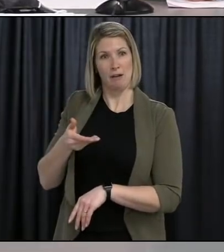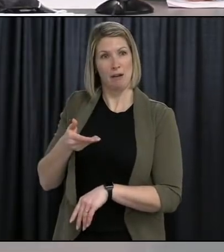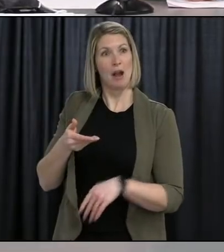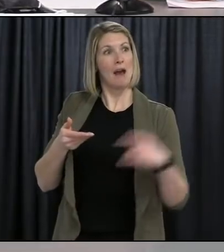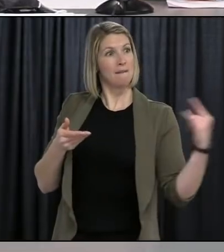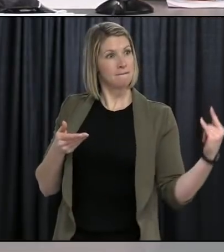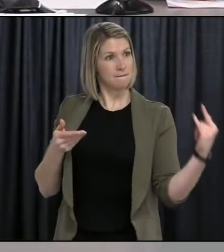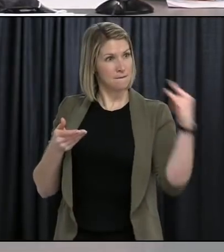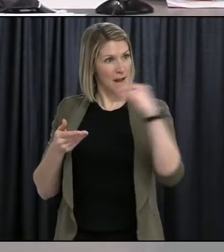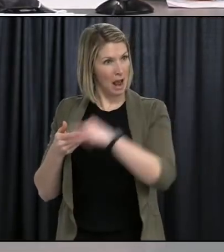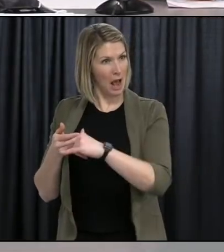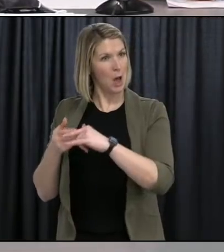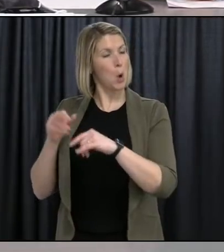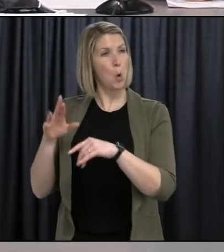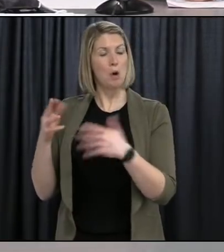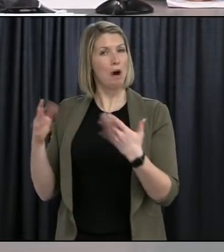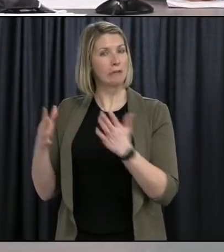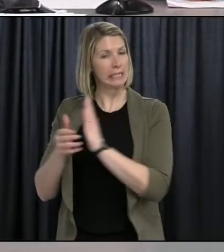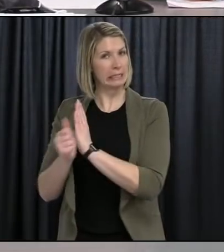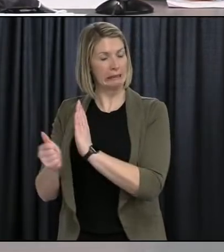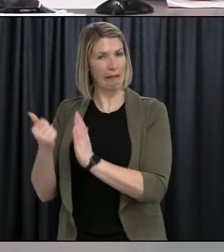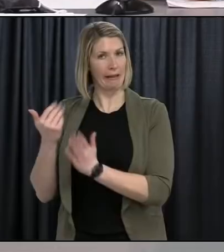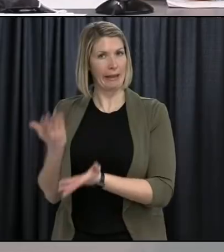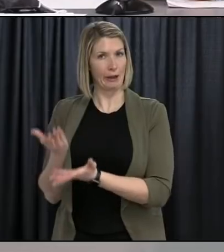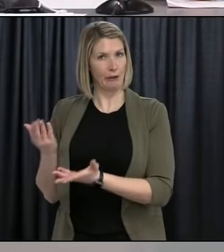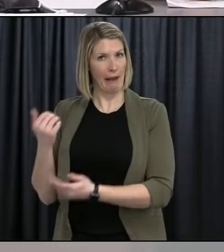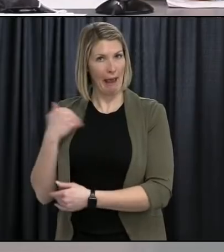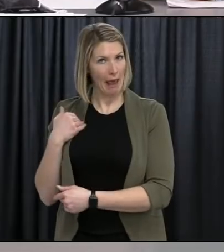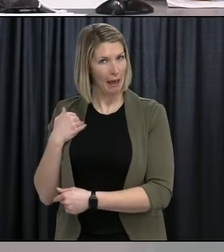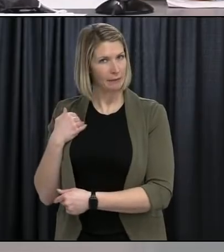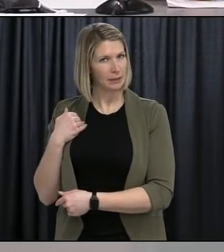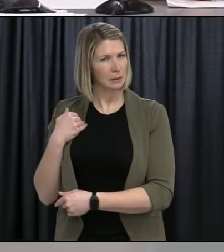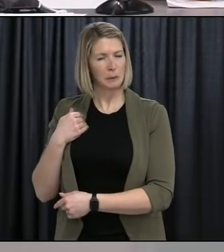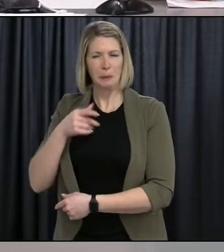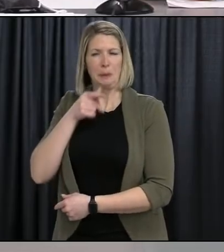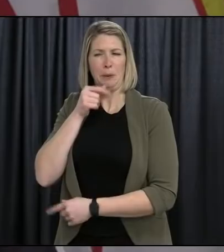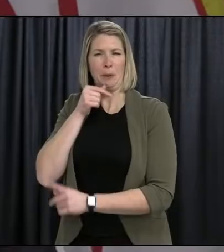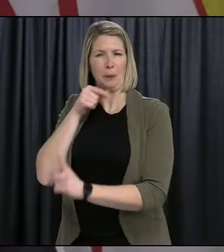this province, hired to do this work, and brought here?